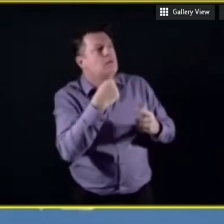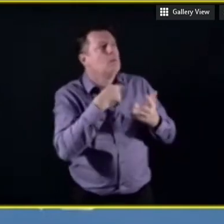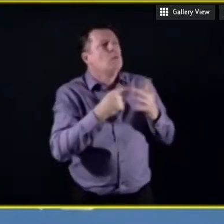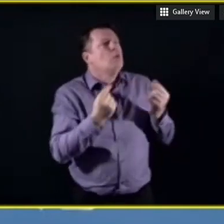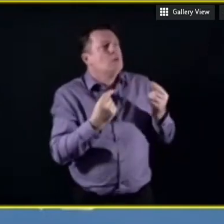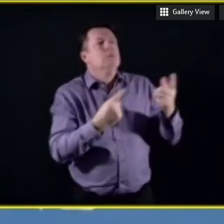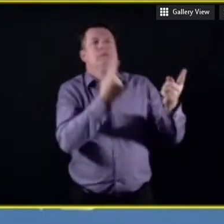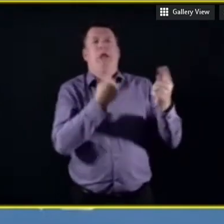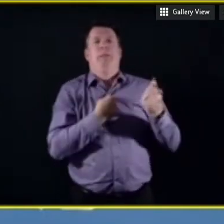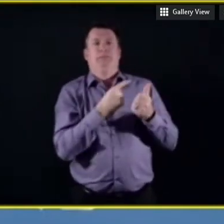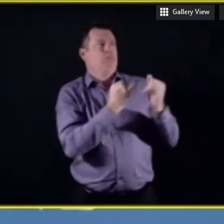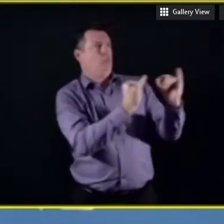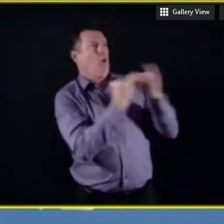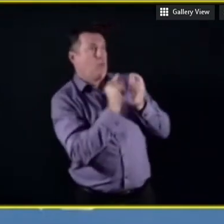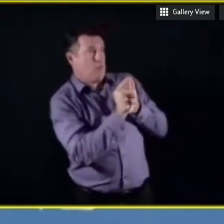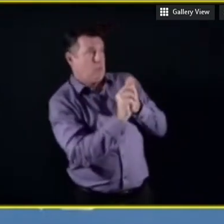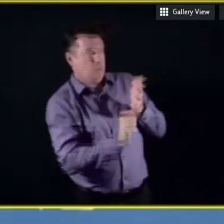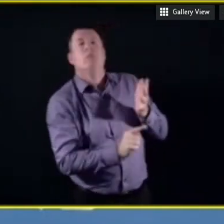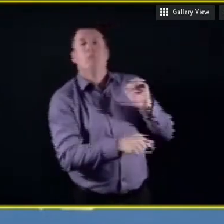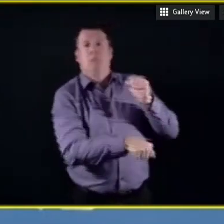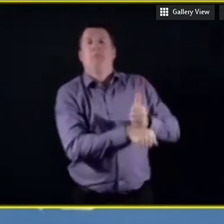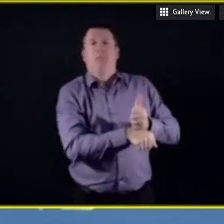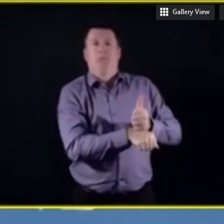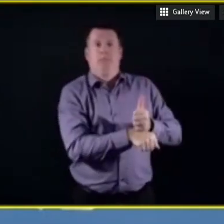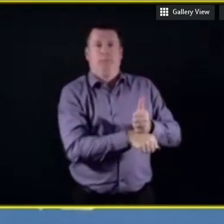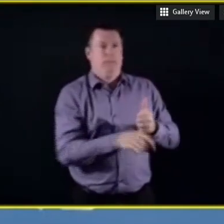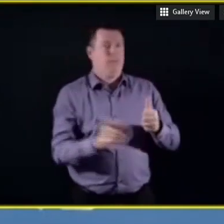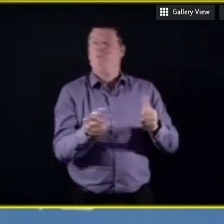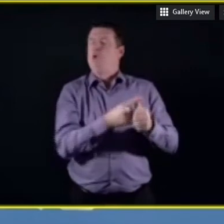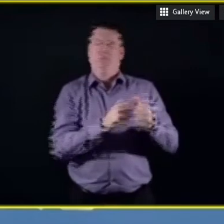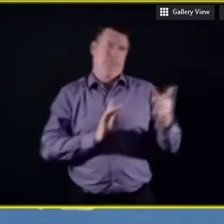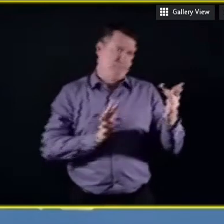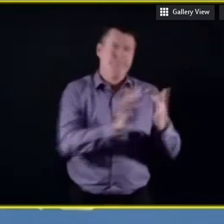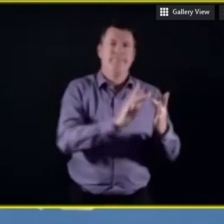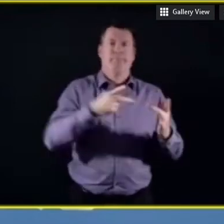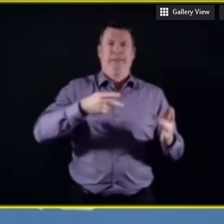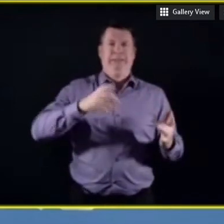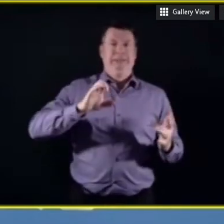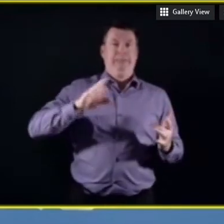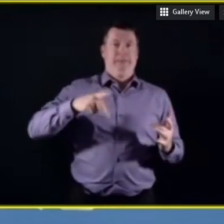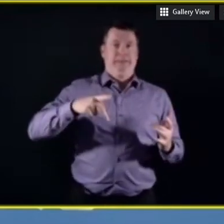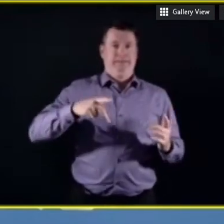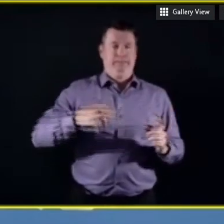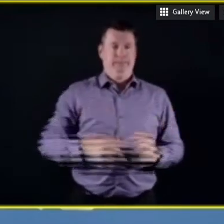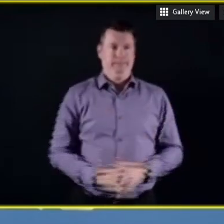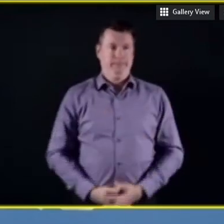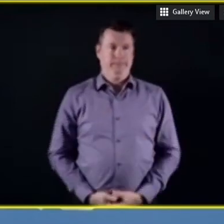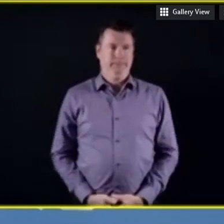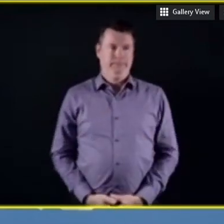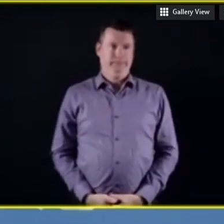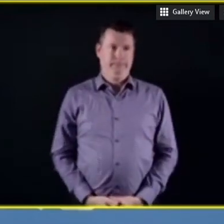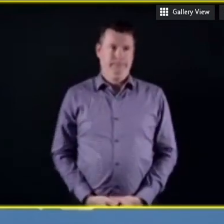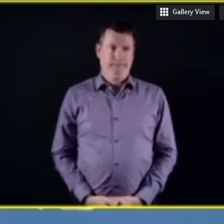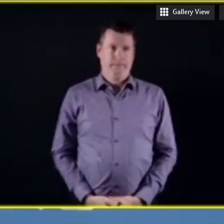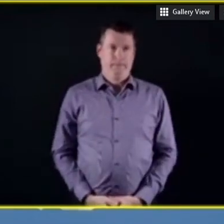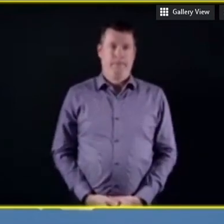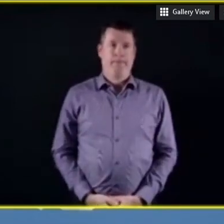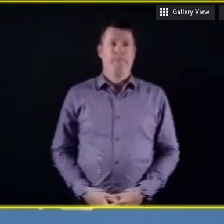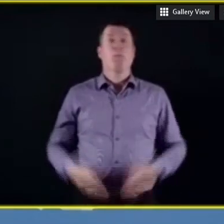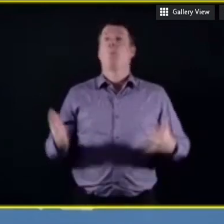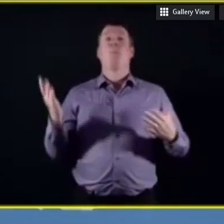step. We are in primary care there not just to test, but to care, to have a